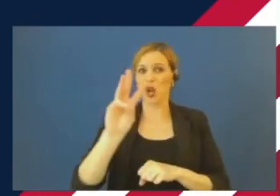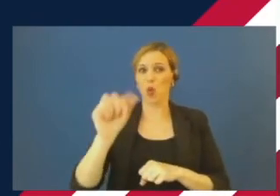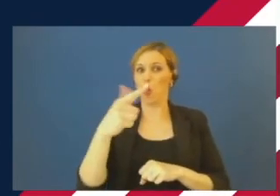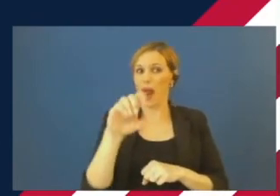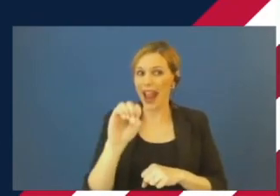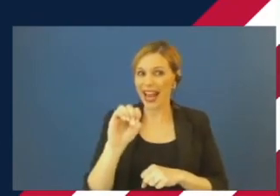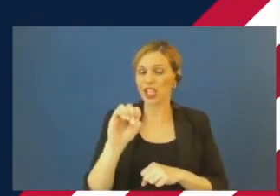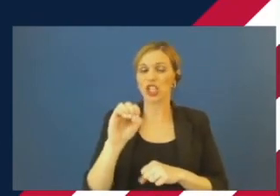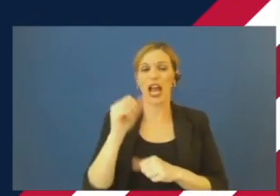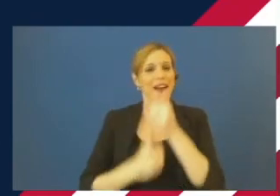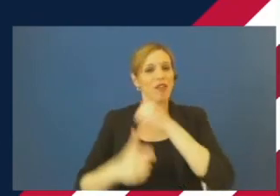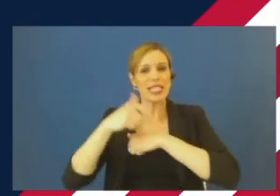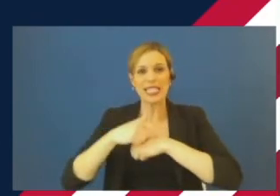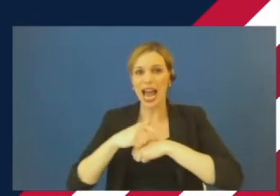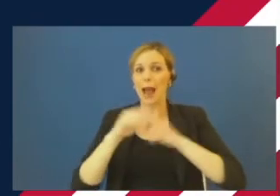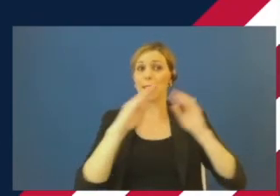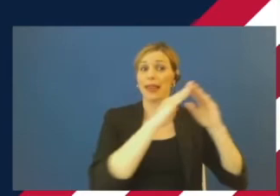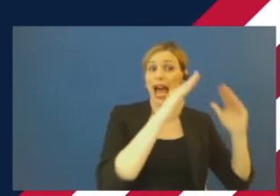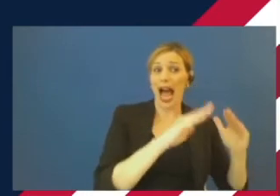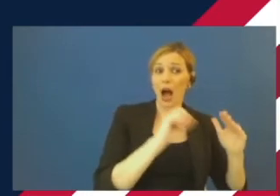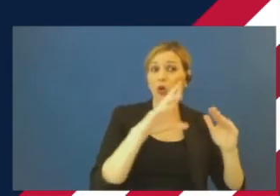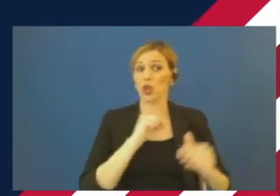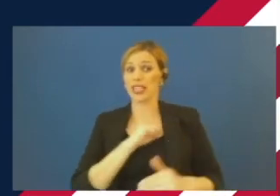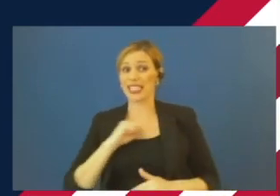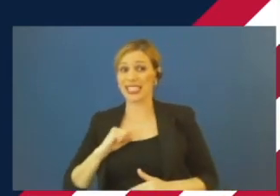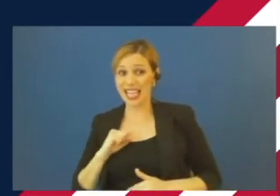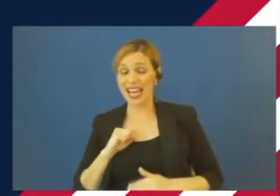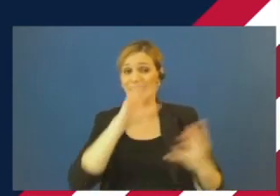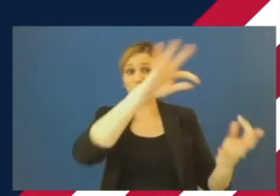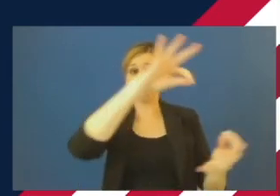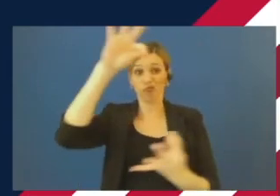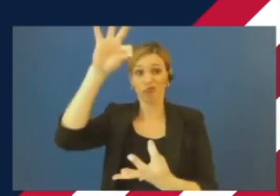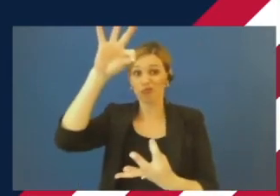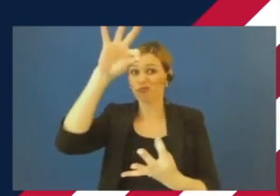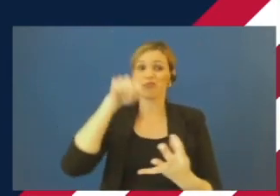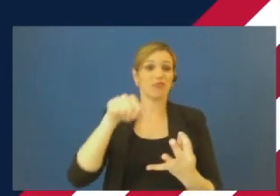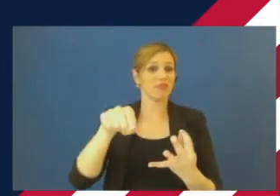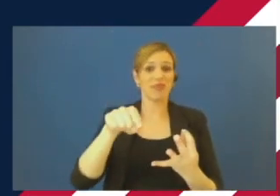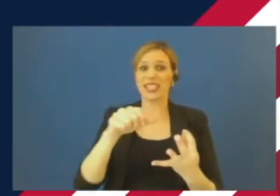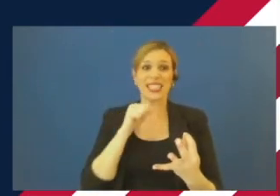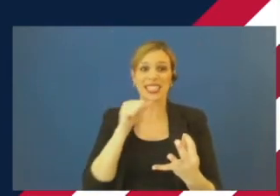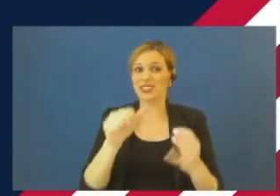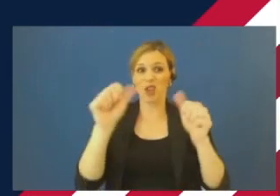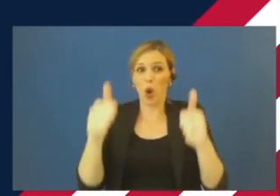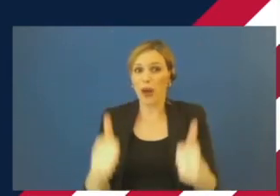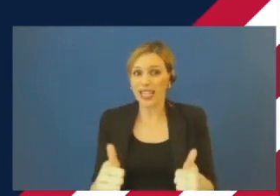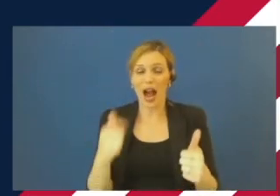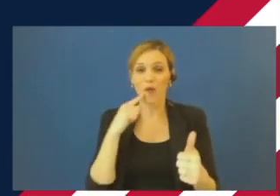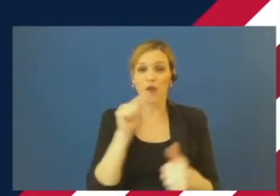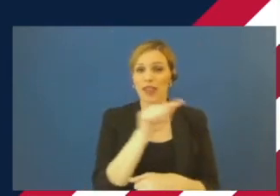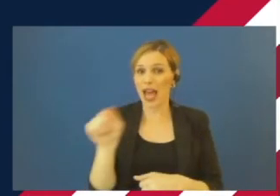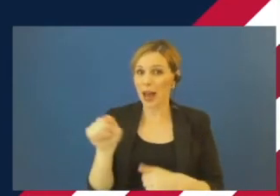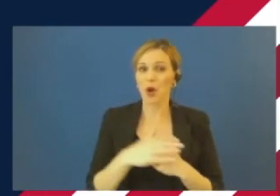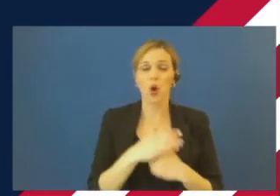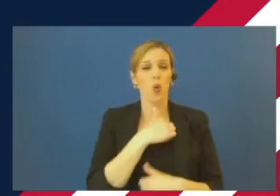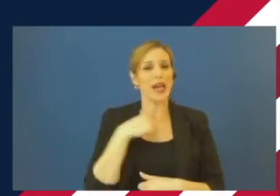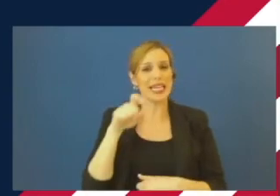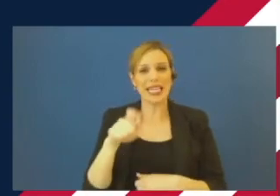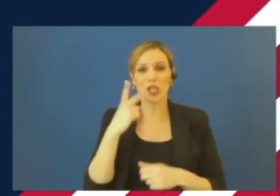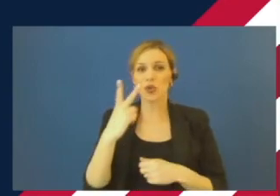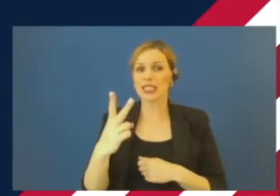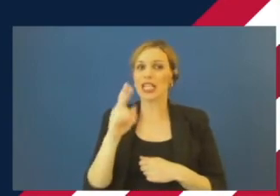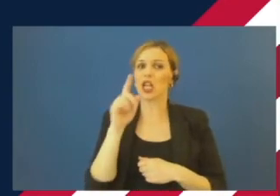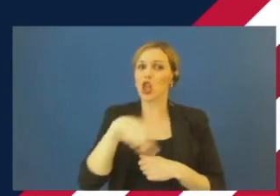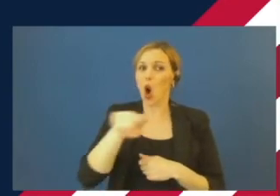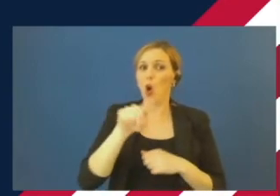Senate floor. And we applaud the Democratic Party for continuing to keep it a part of their platform, and we hope to see so in the future.